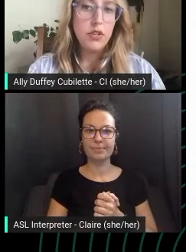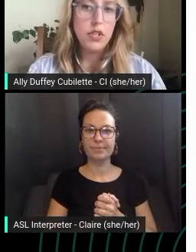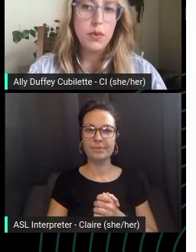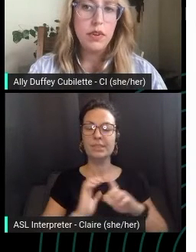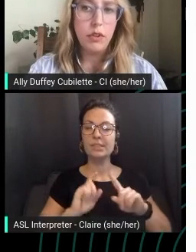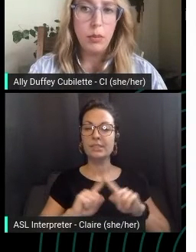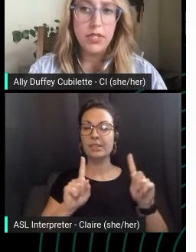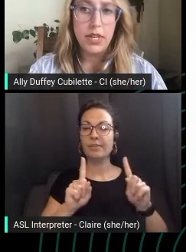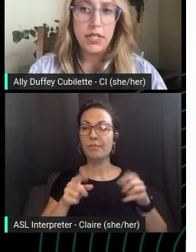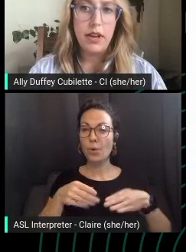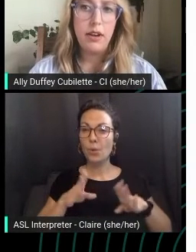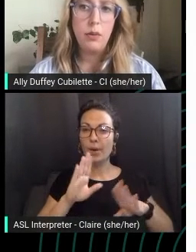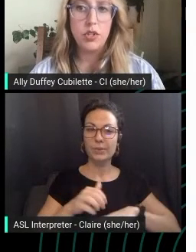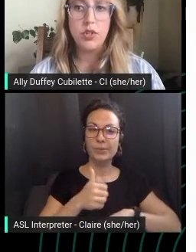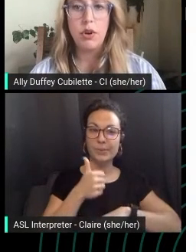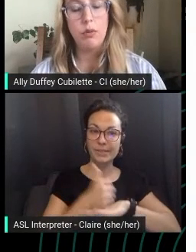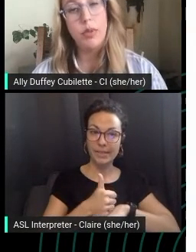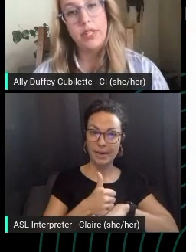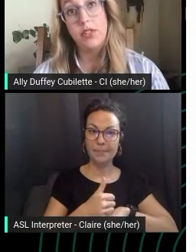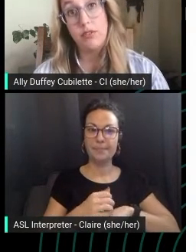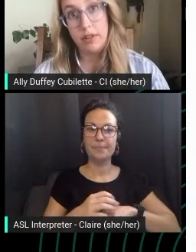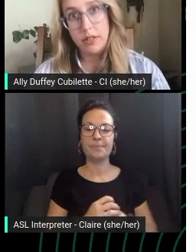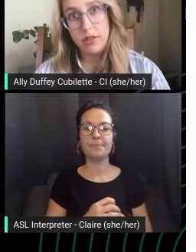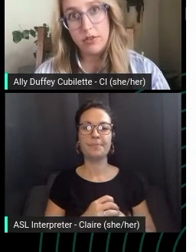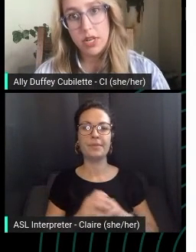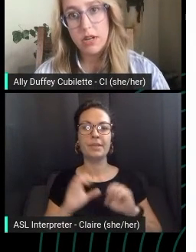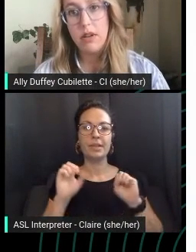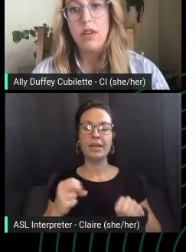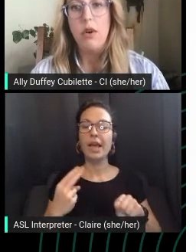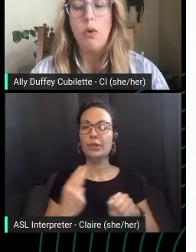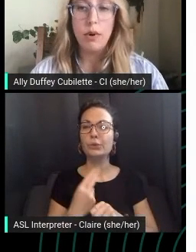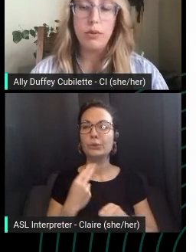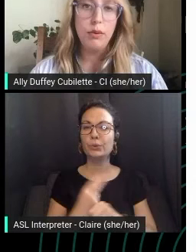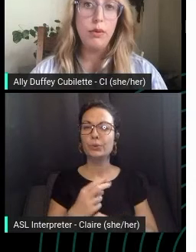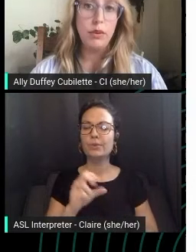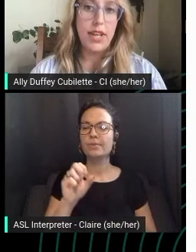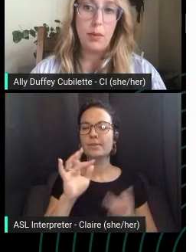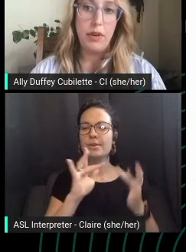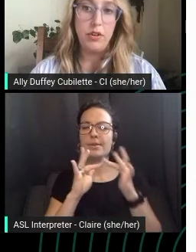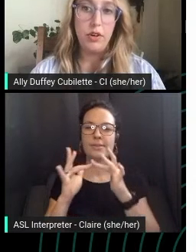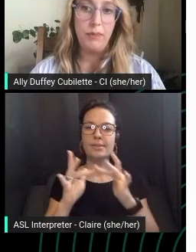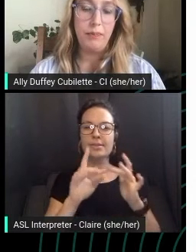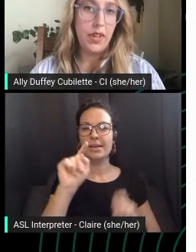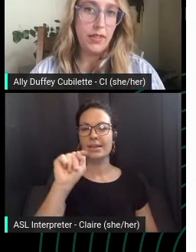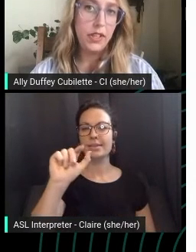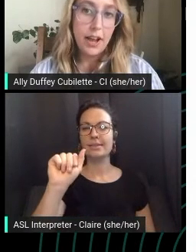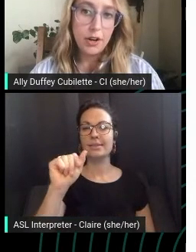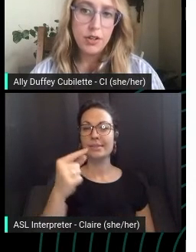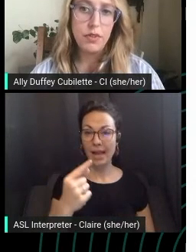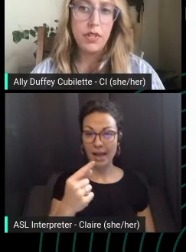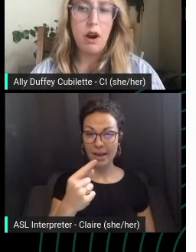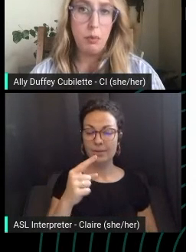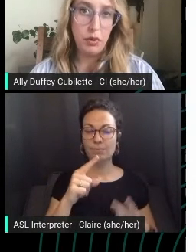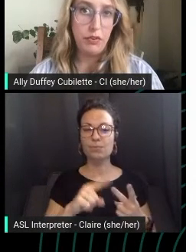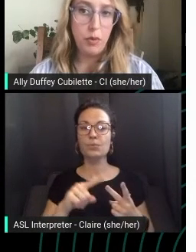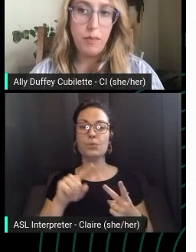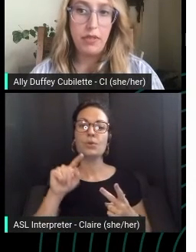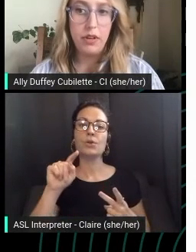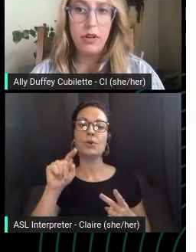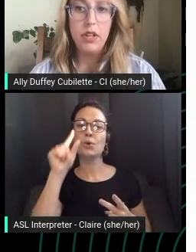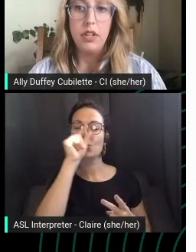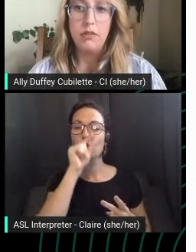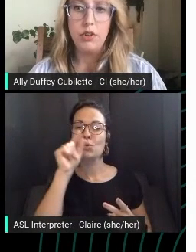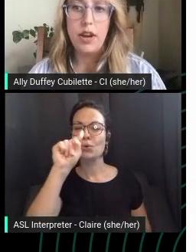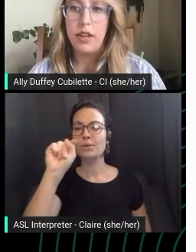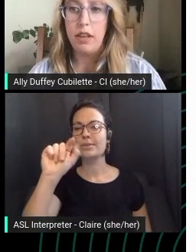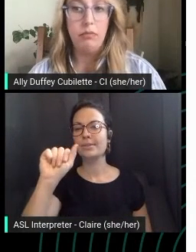The first is with a global site tag, which is code placed directly on your site, or through Google Tag Manager. And the latter is really our preferred